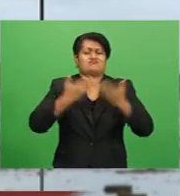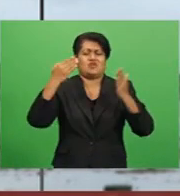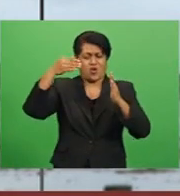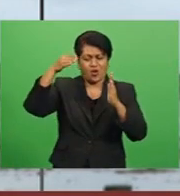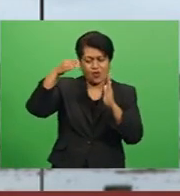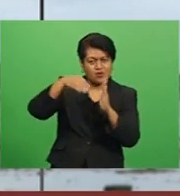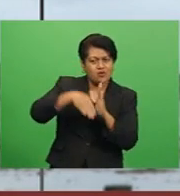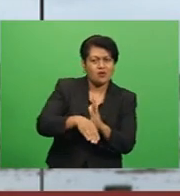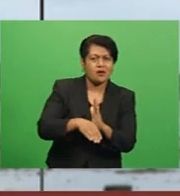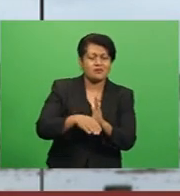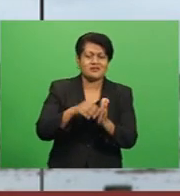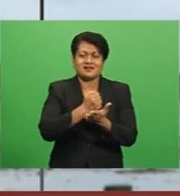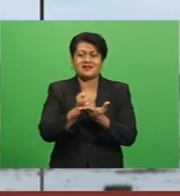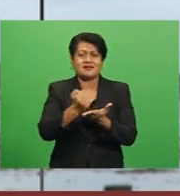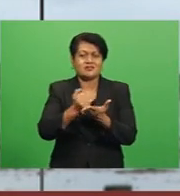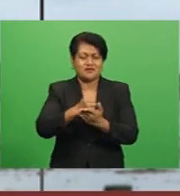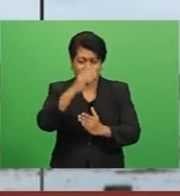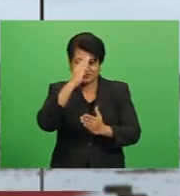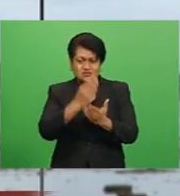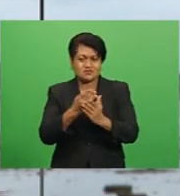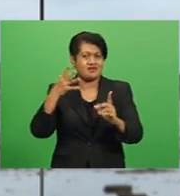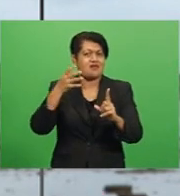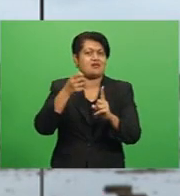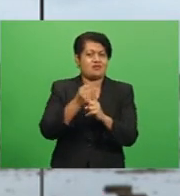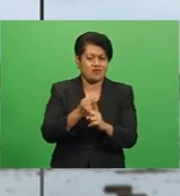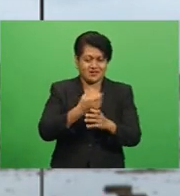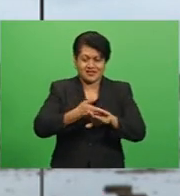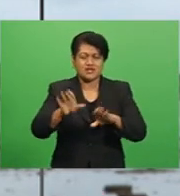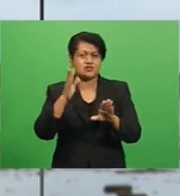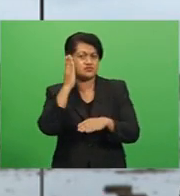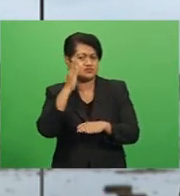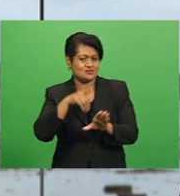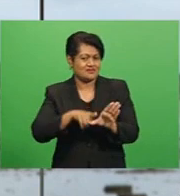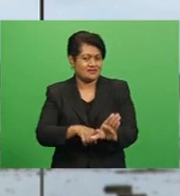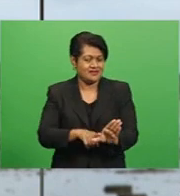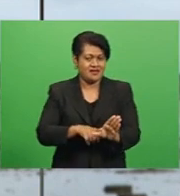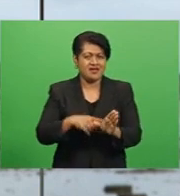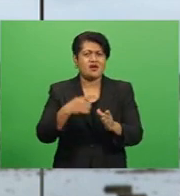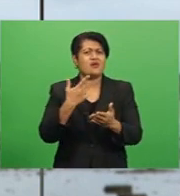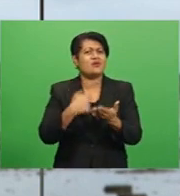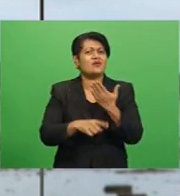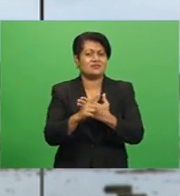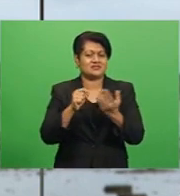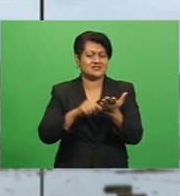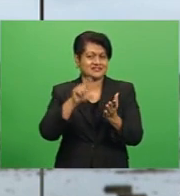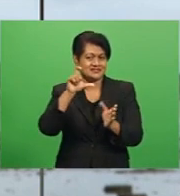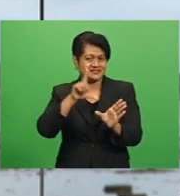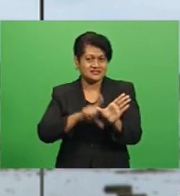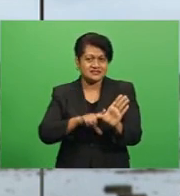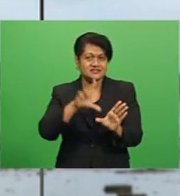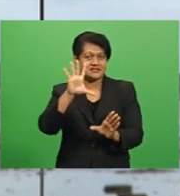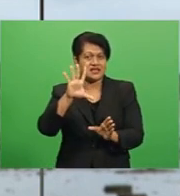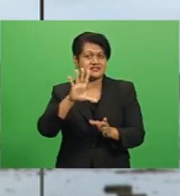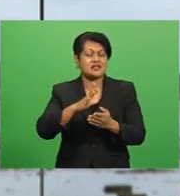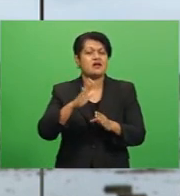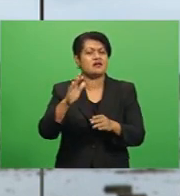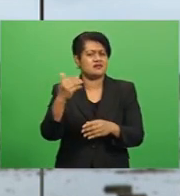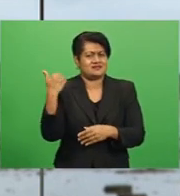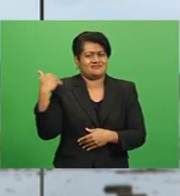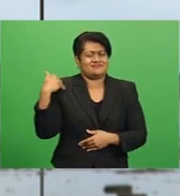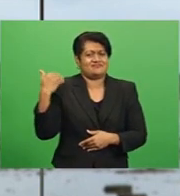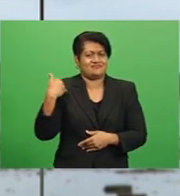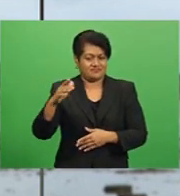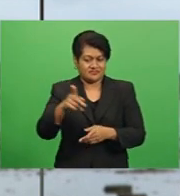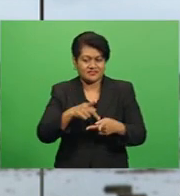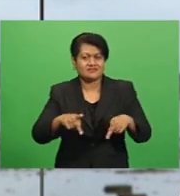of students enrolled for the new school year in TC Yasa affected areas. Education Minister Rosie Akbar says a team is still on the ground